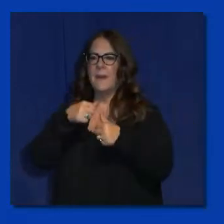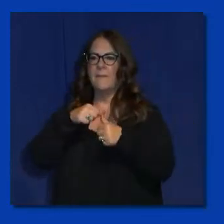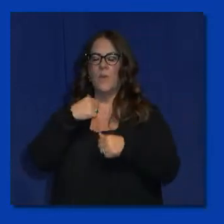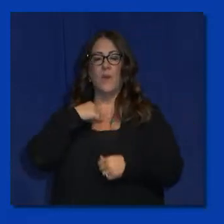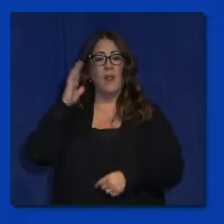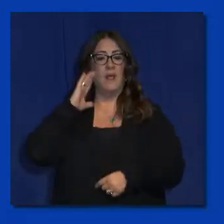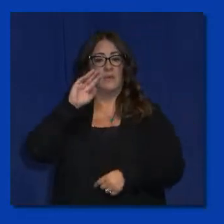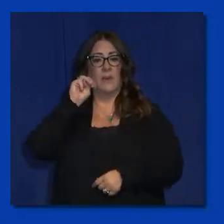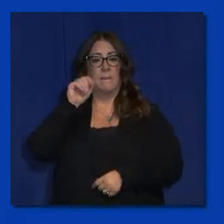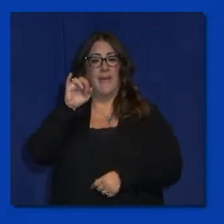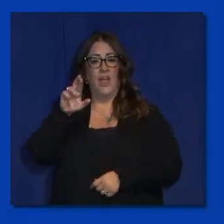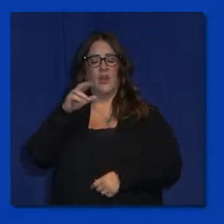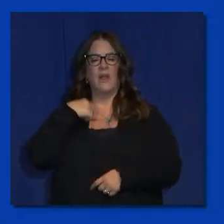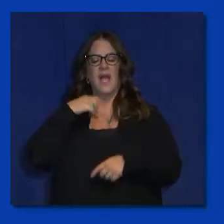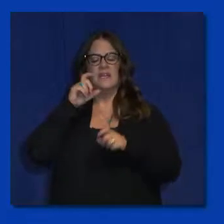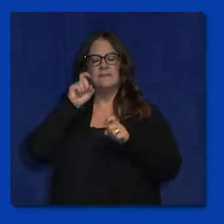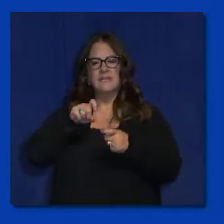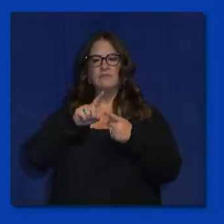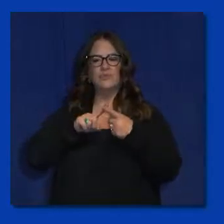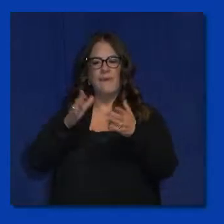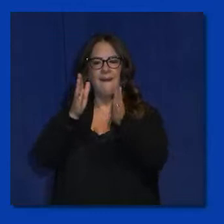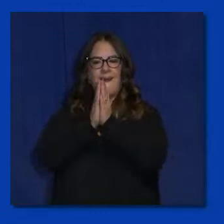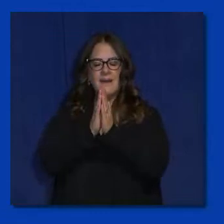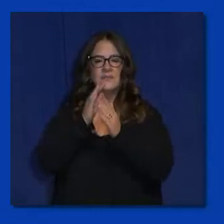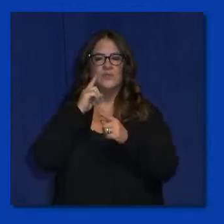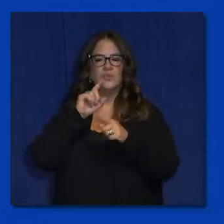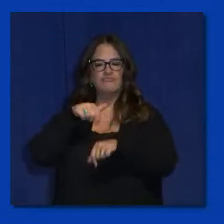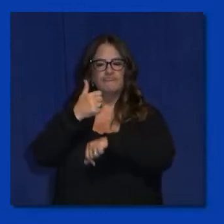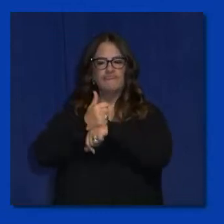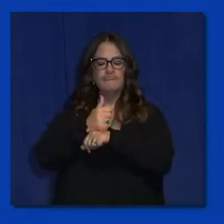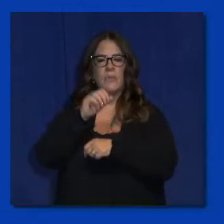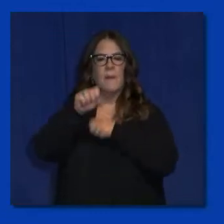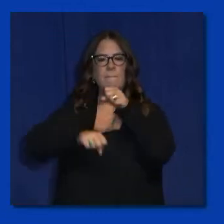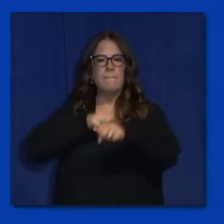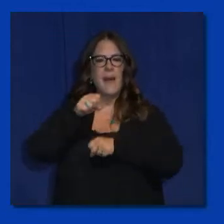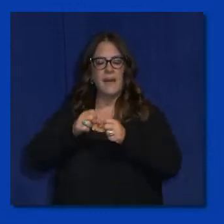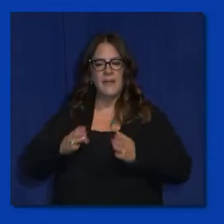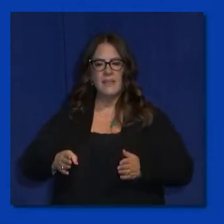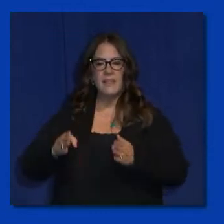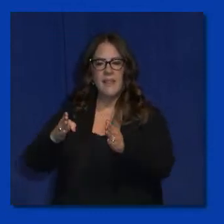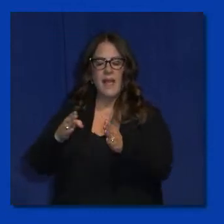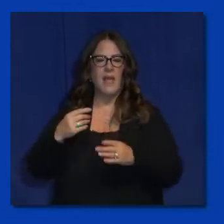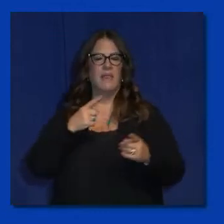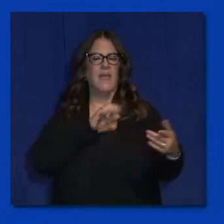mayor trying to do a bike lane, and we were sued under CEQA from expanding bicycles.